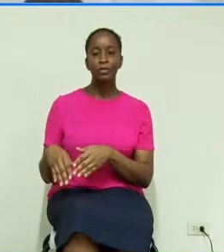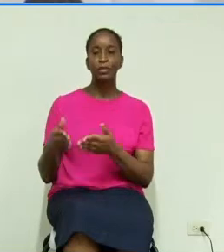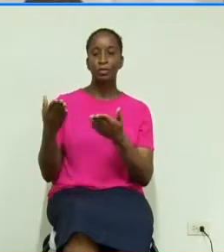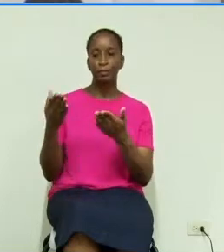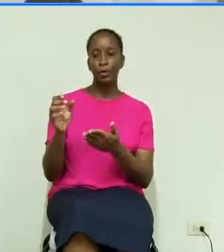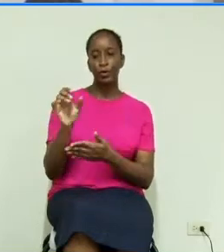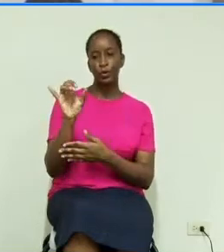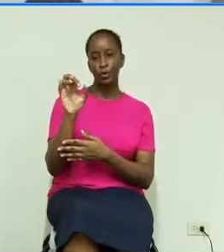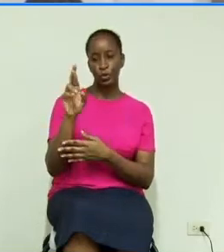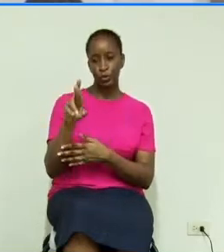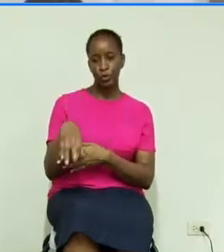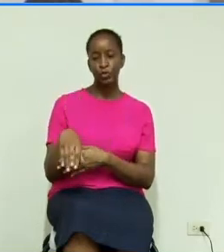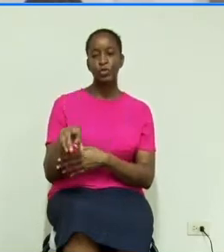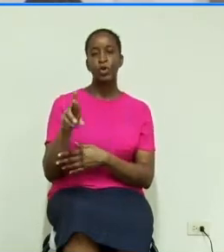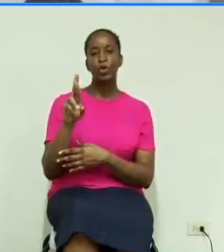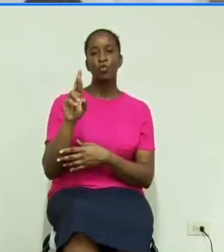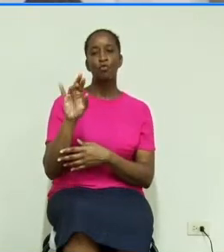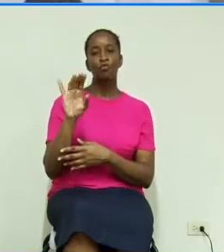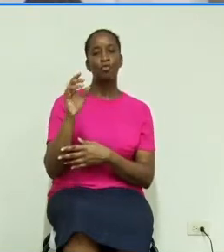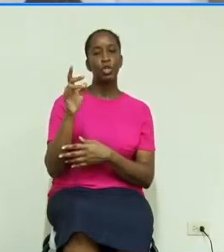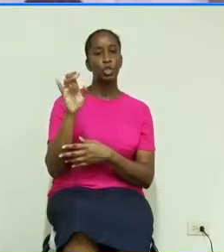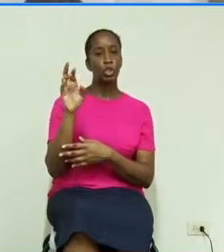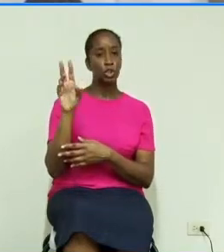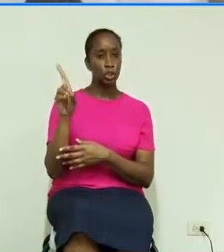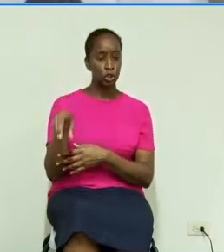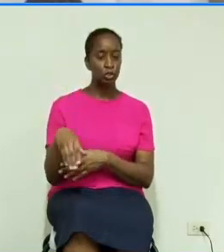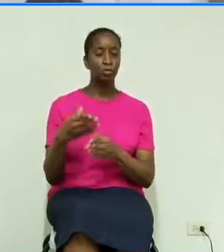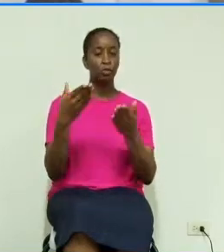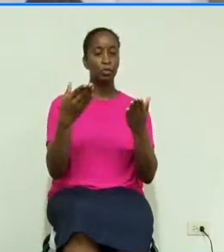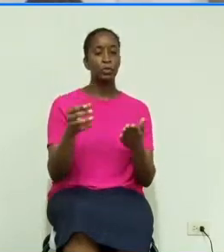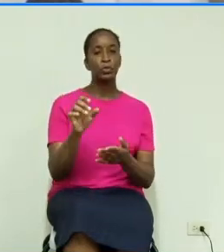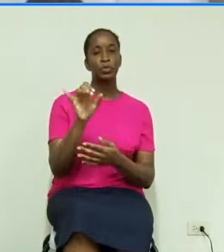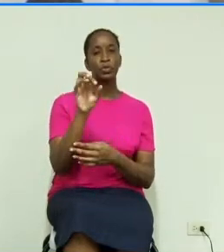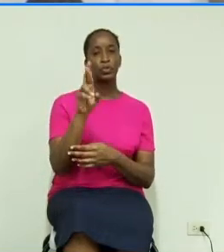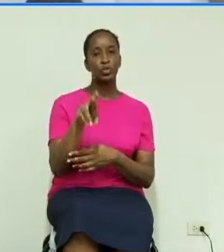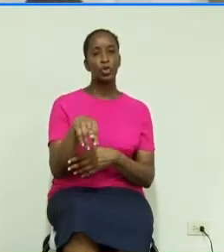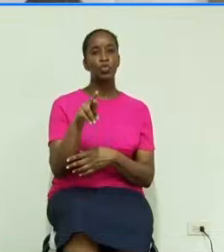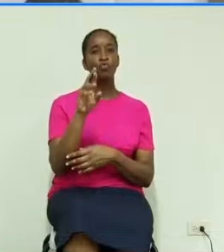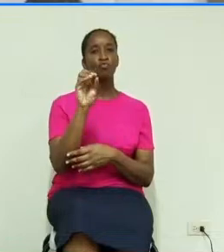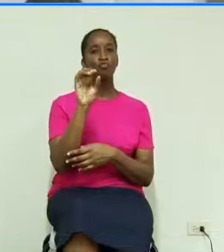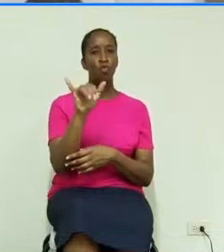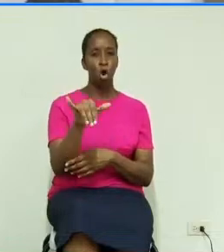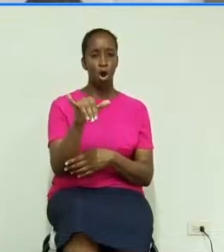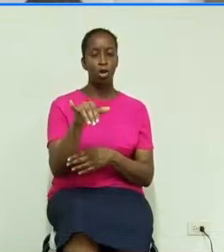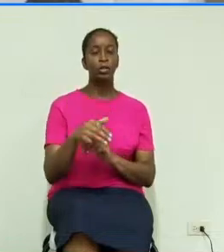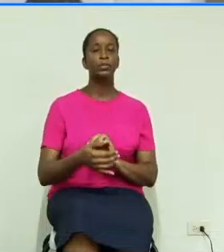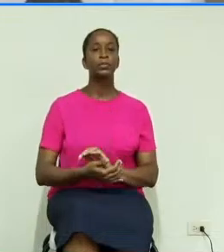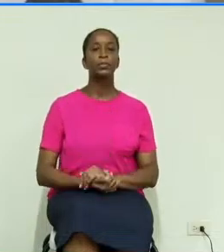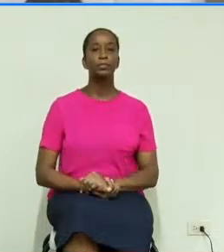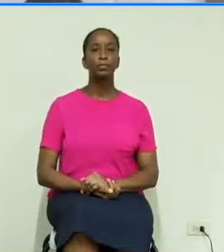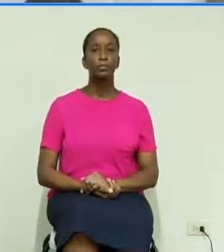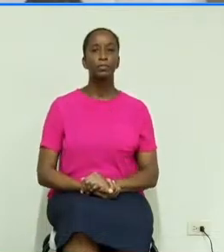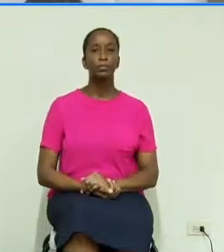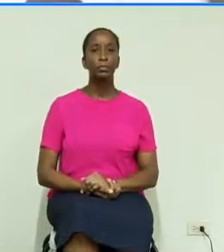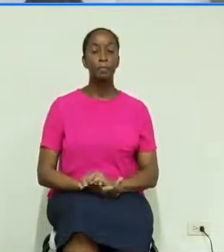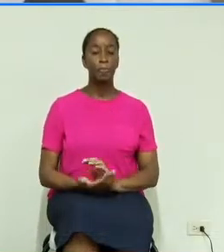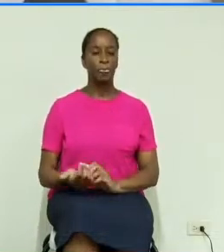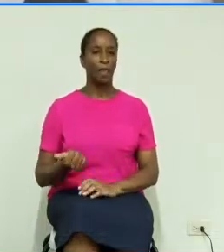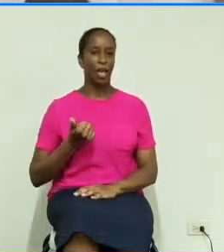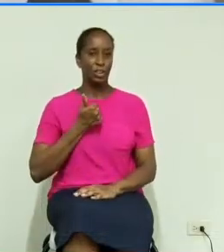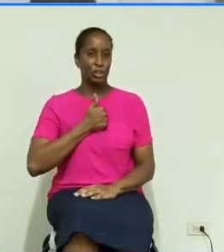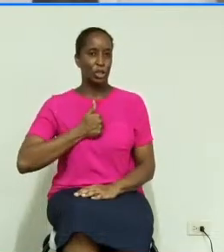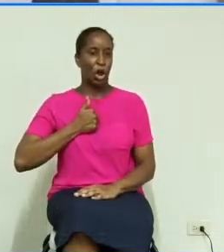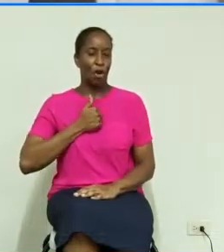Commission, other panelists. Hold a second, just I'm sorry to interrupt, Ms.